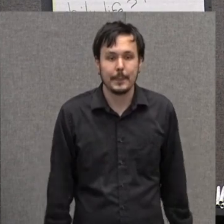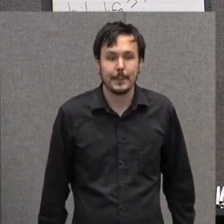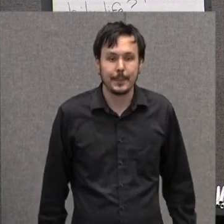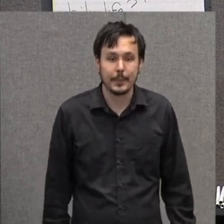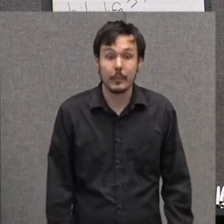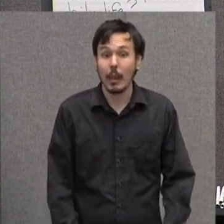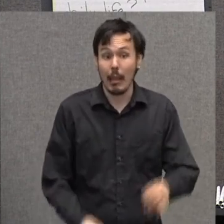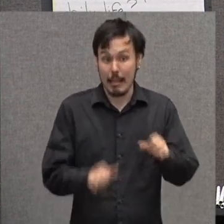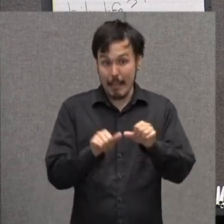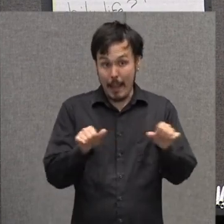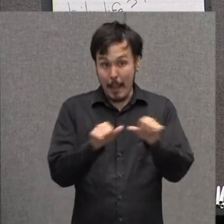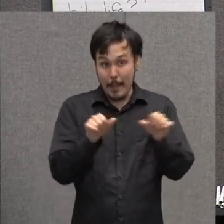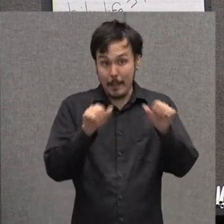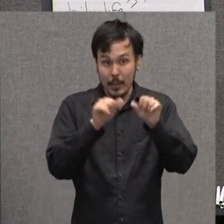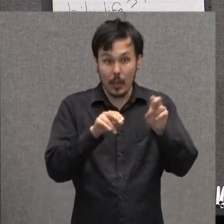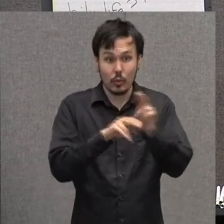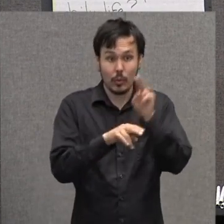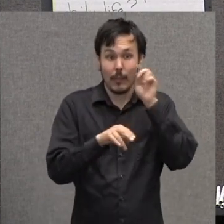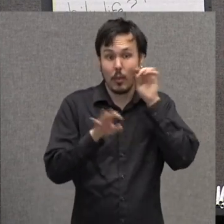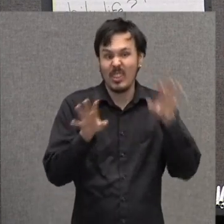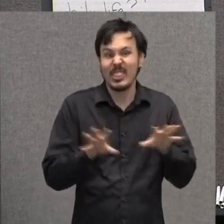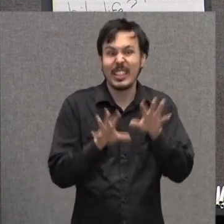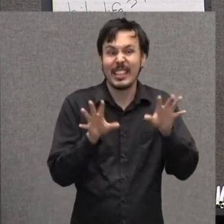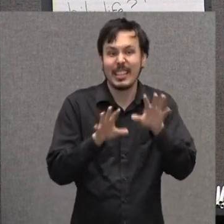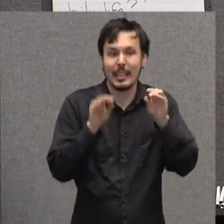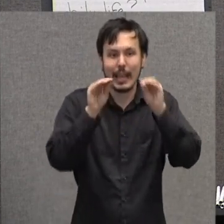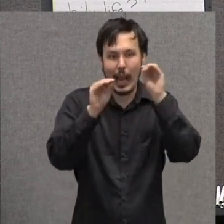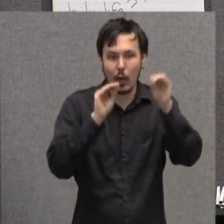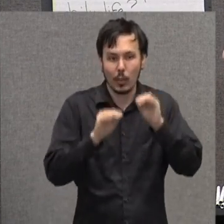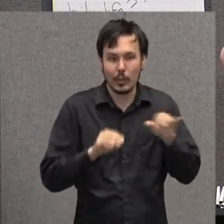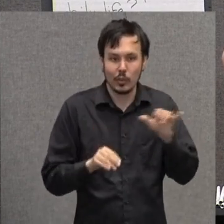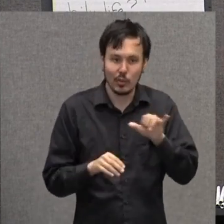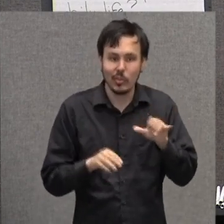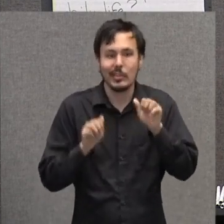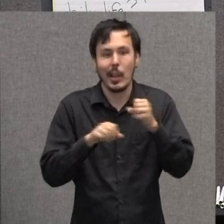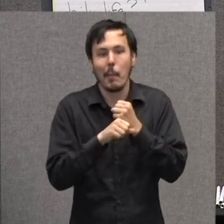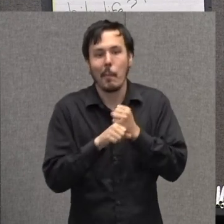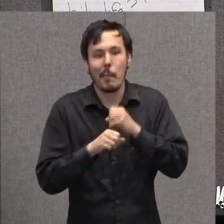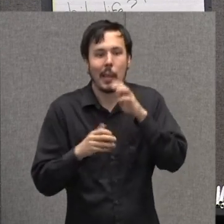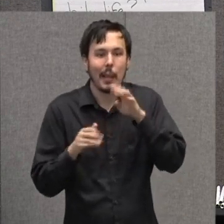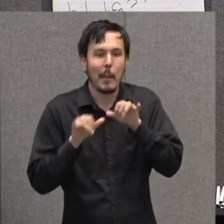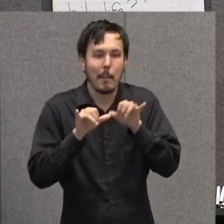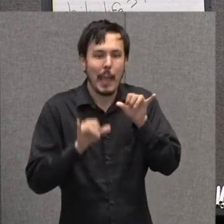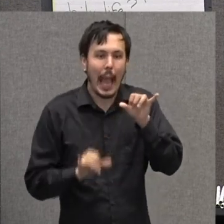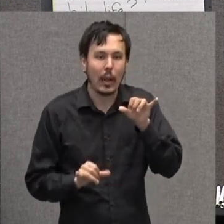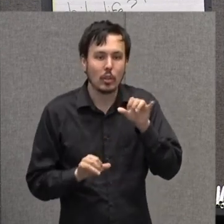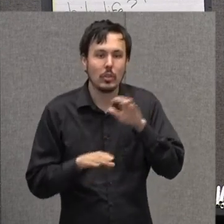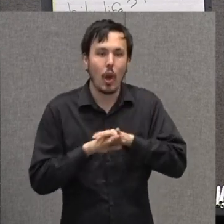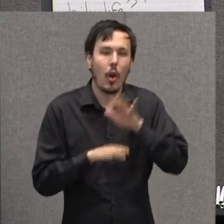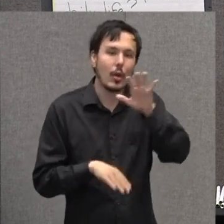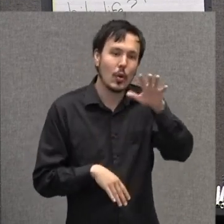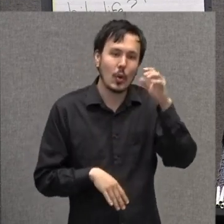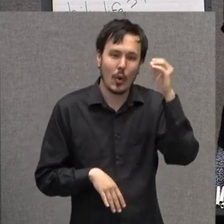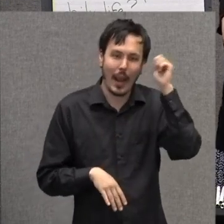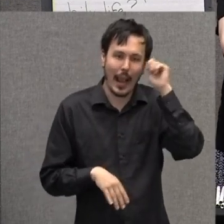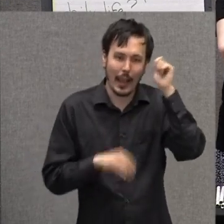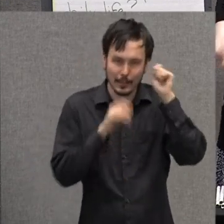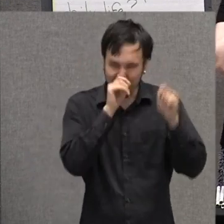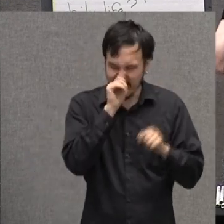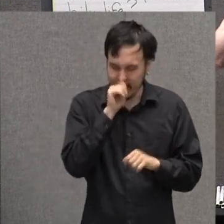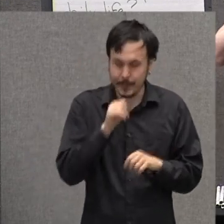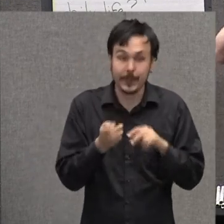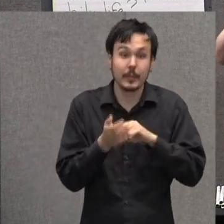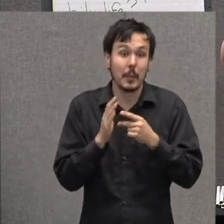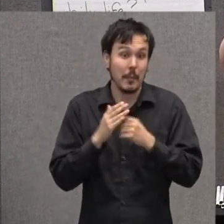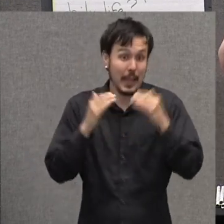Masking tape can even be used for decoration. I love masking tape. You can make patterns with masking tape. Okay, so the